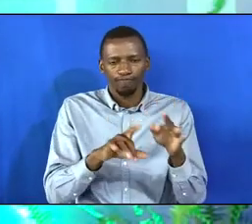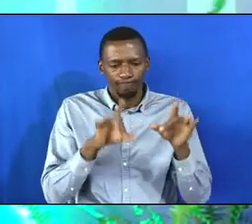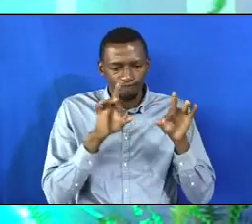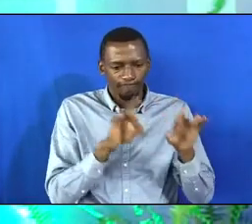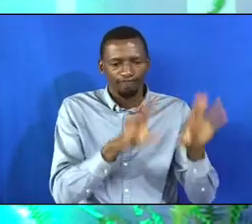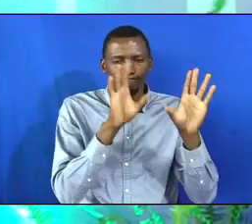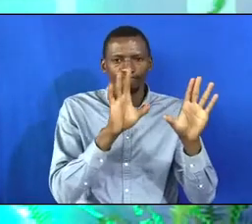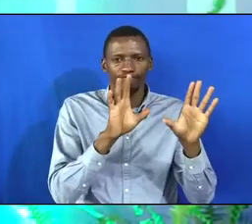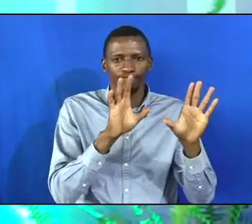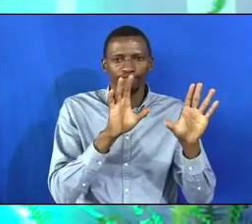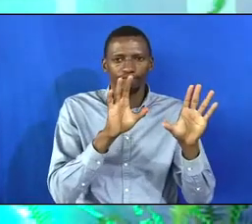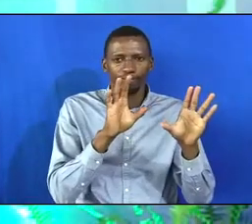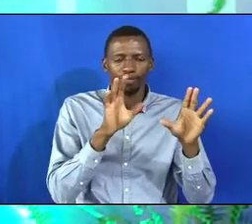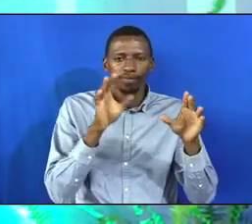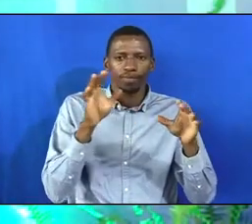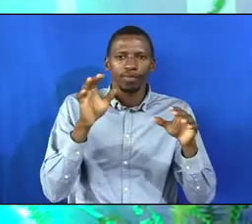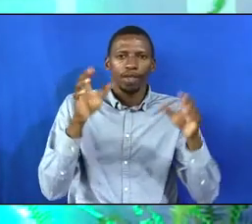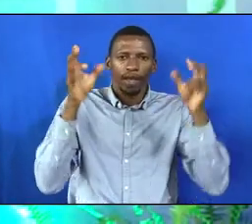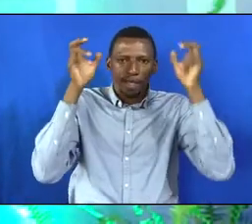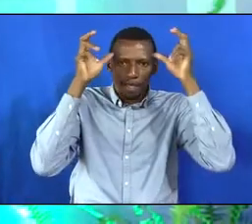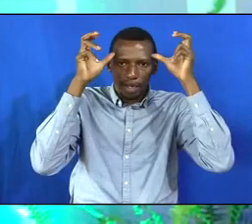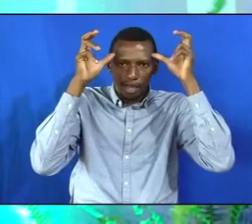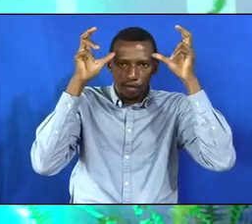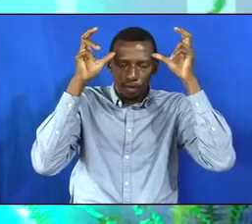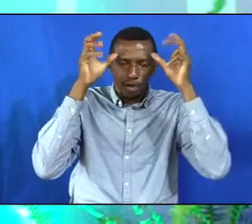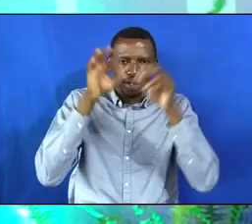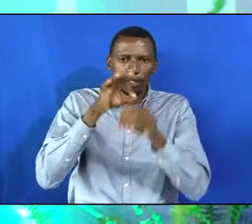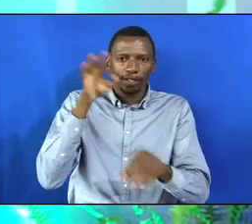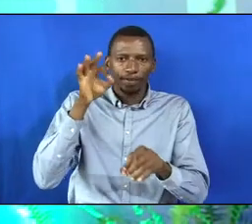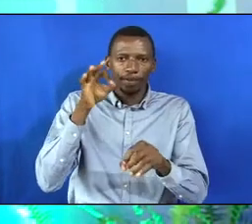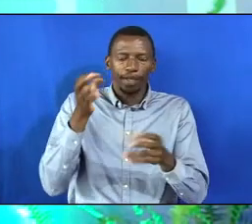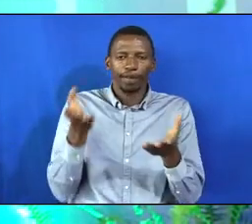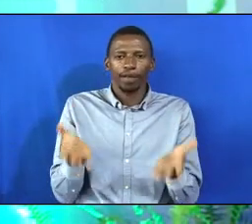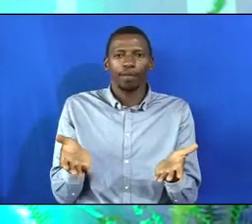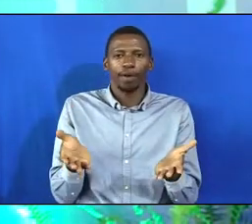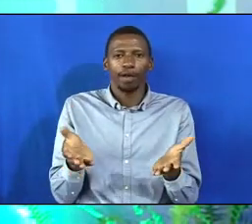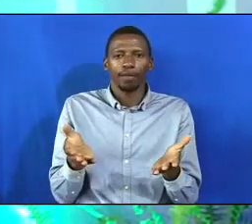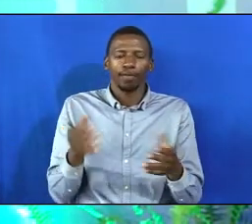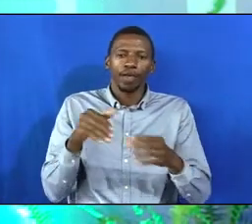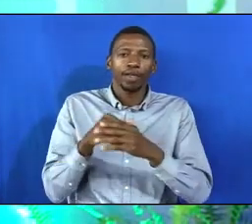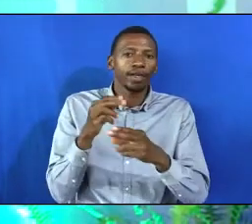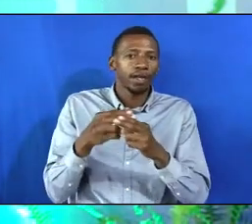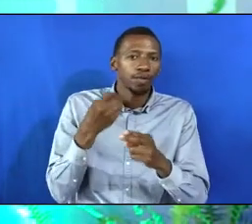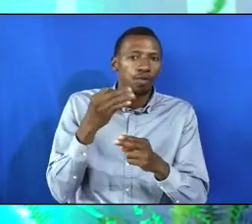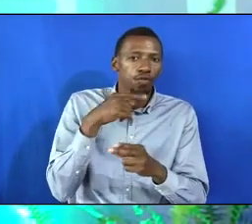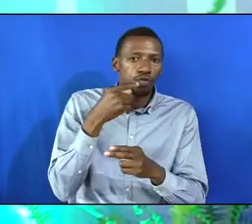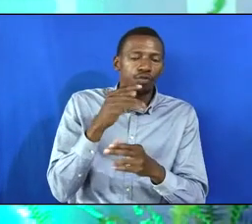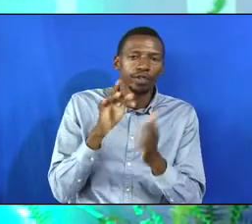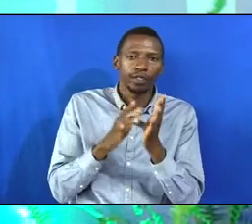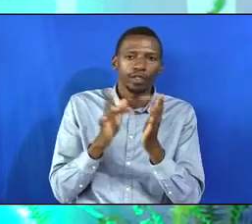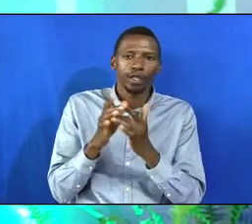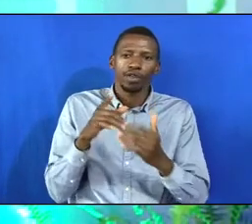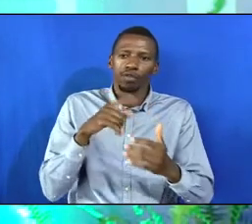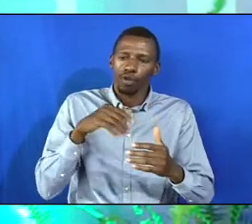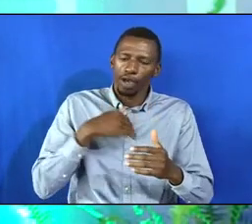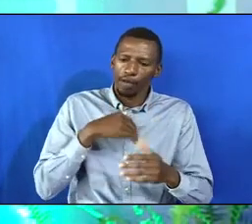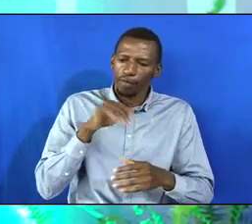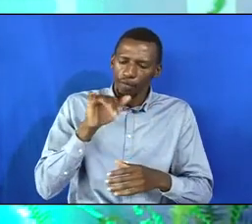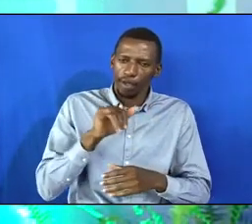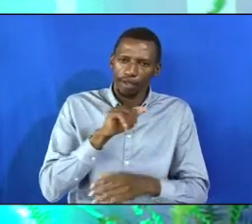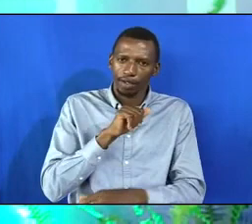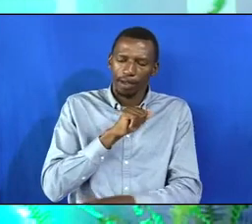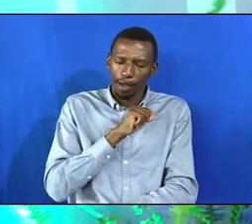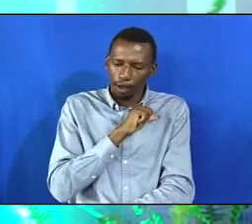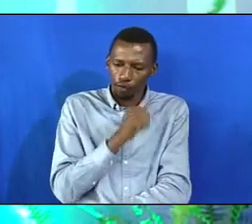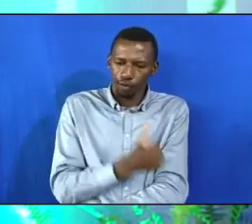agencies from our midst in the name of, we all have that power and authority, even if you are as small